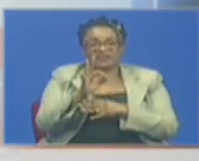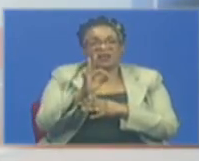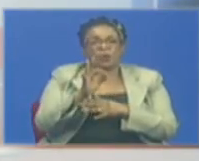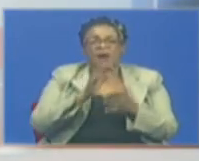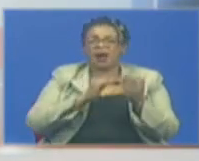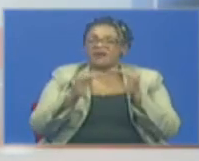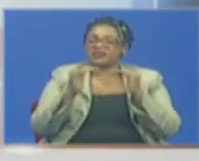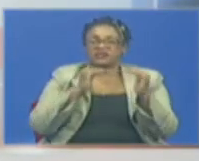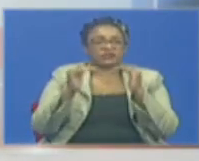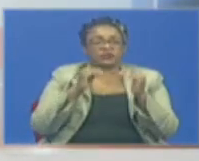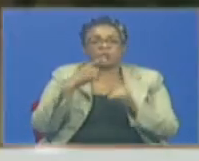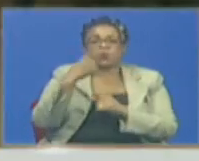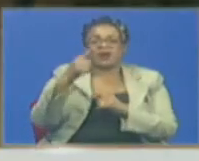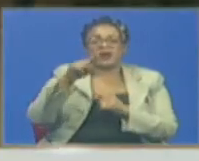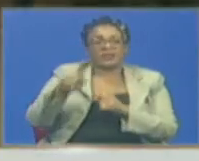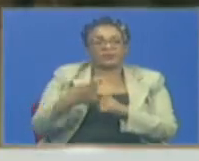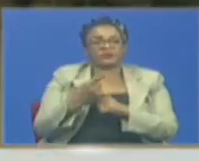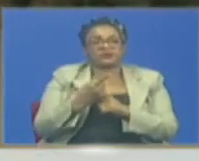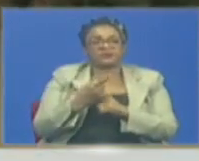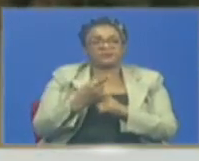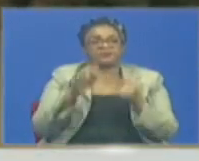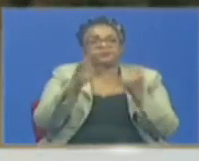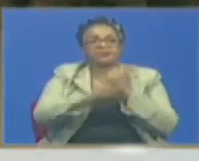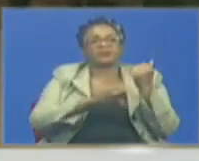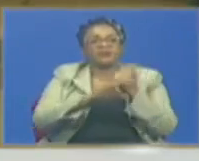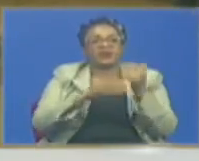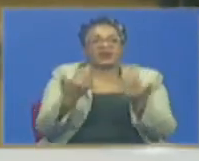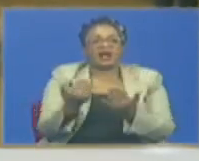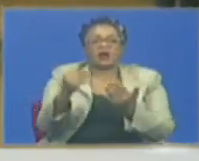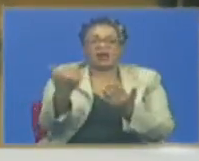about 100,000. The country has been on a dusk